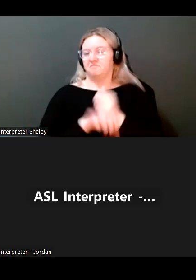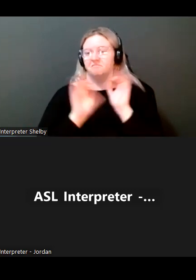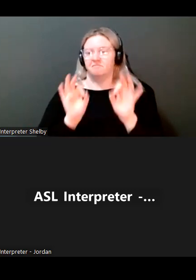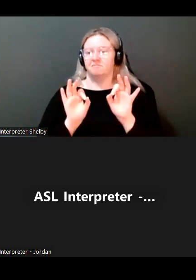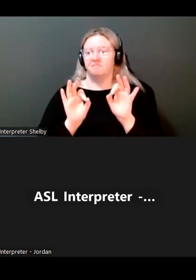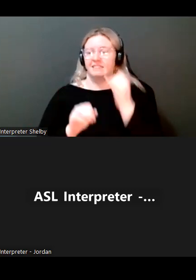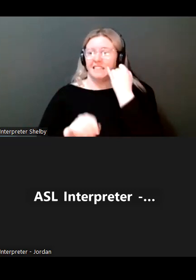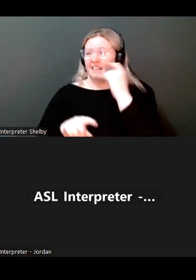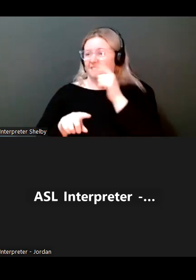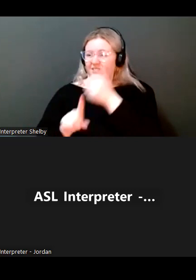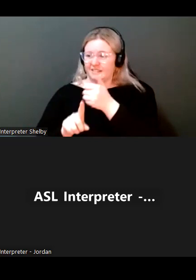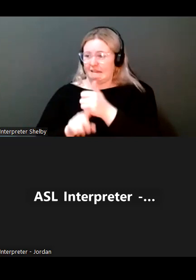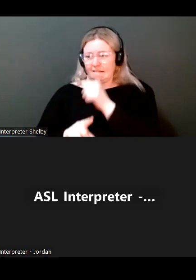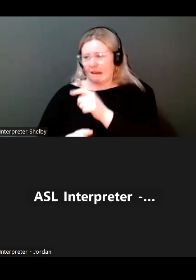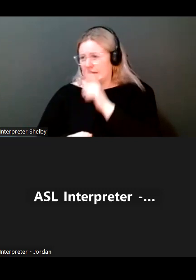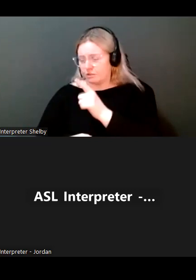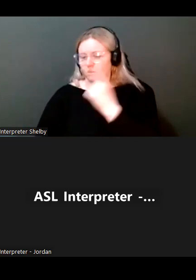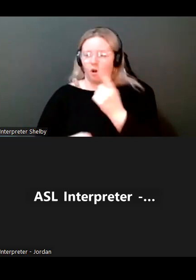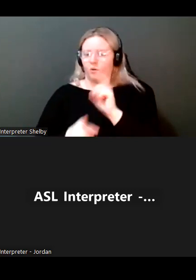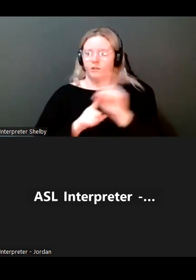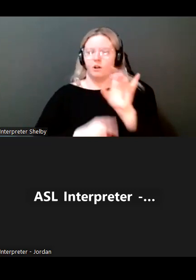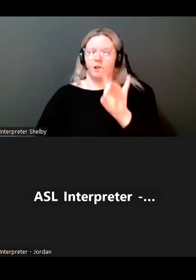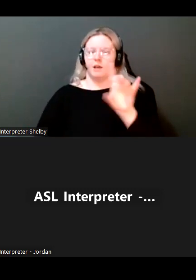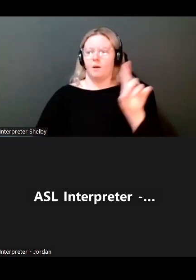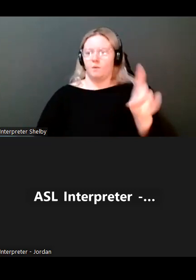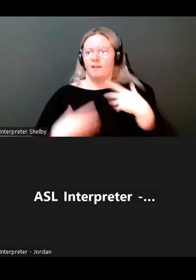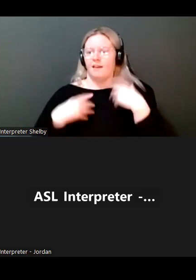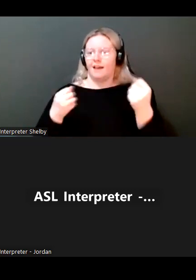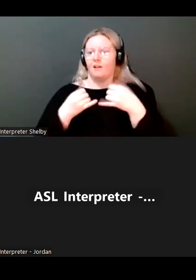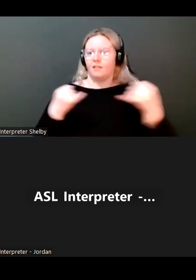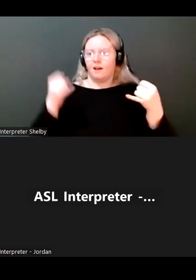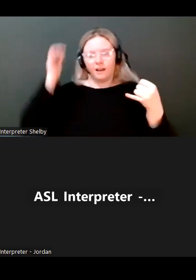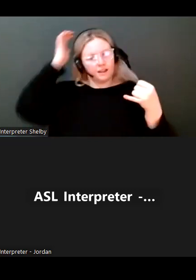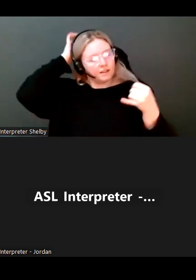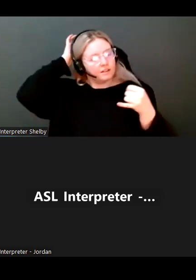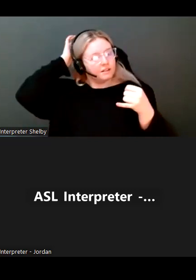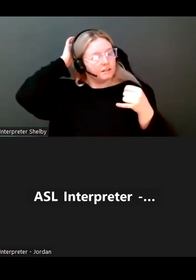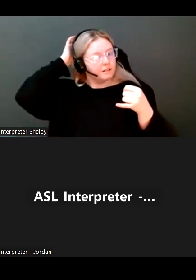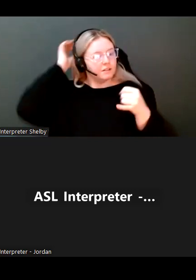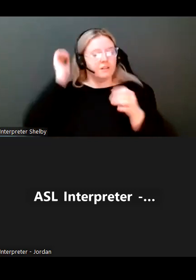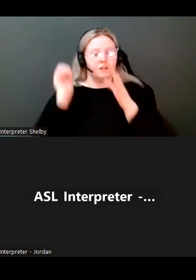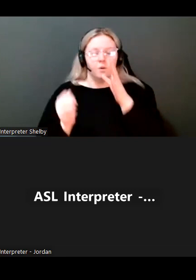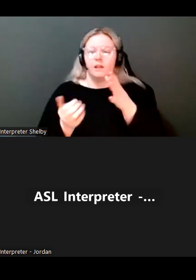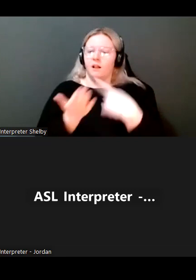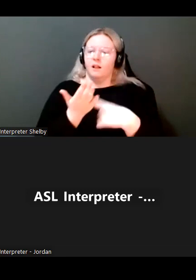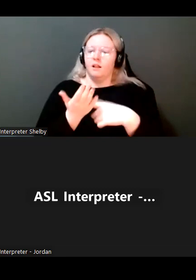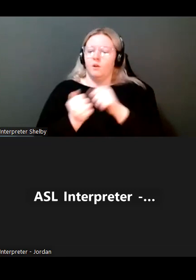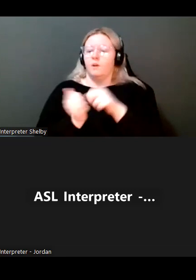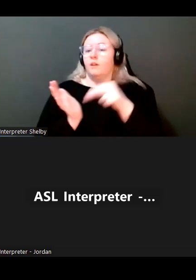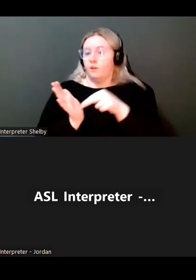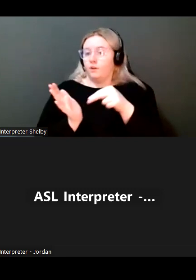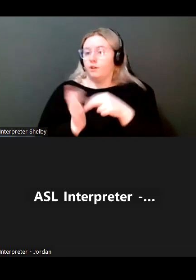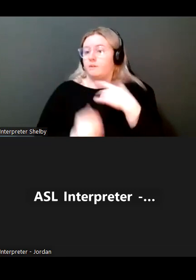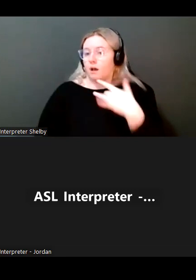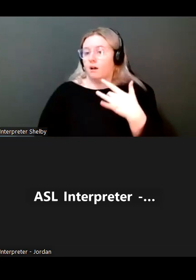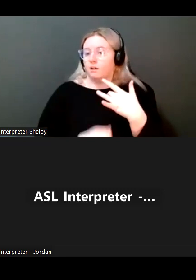doubt, call 811, our health line, of course, where you'll speak with a nurse usually, who can